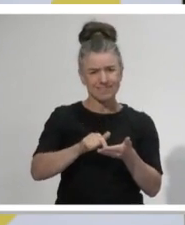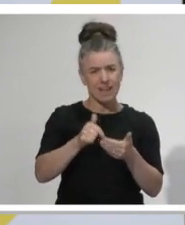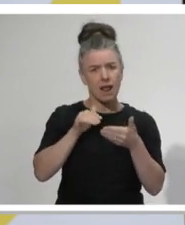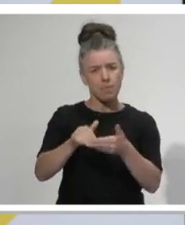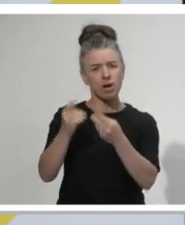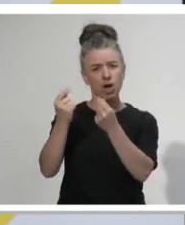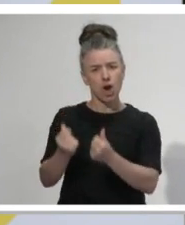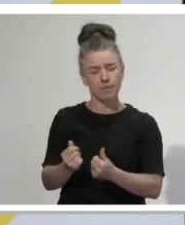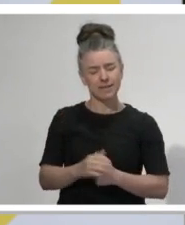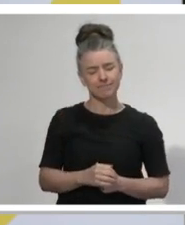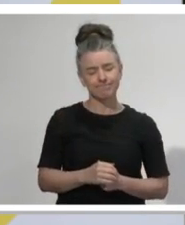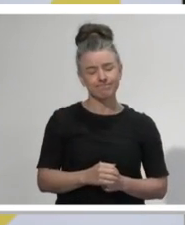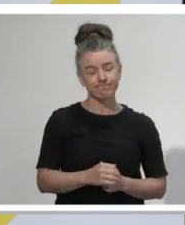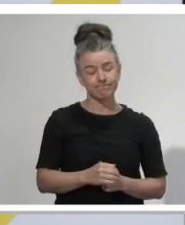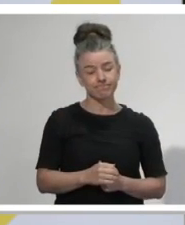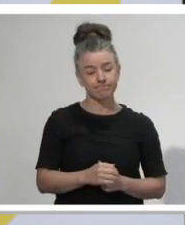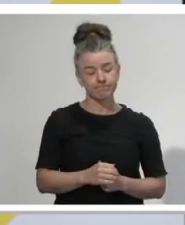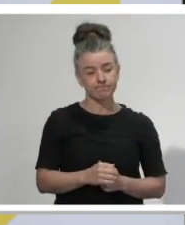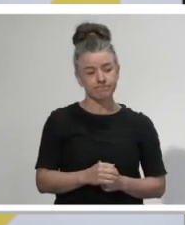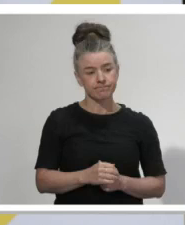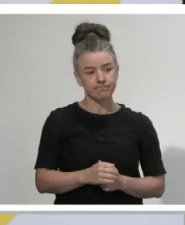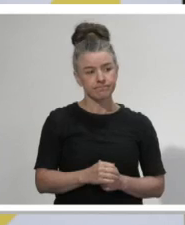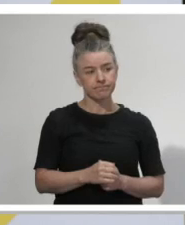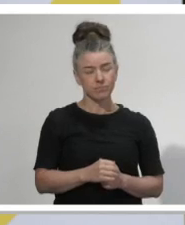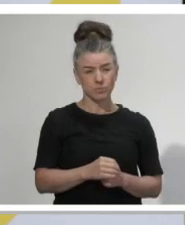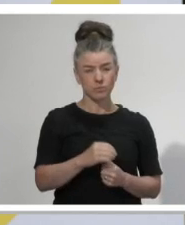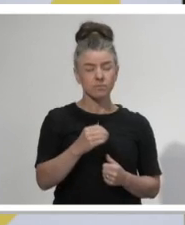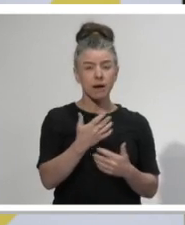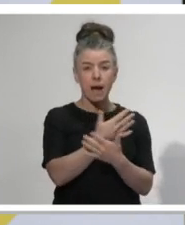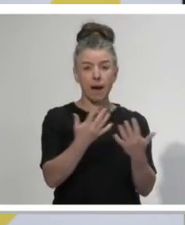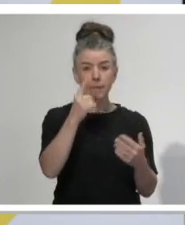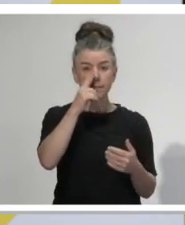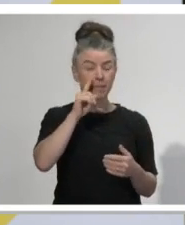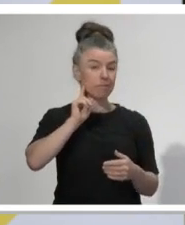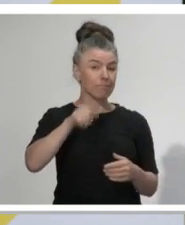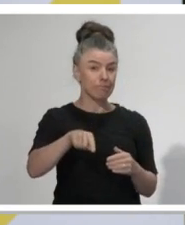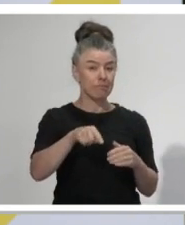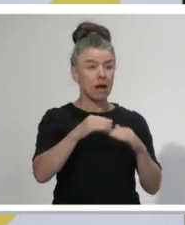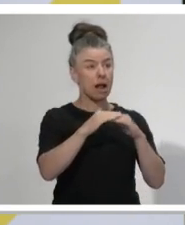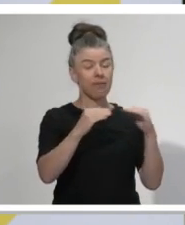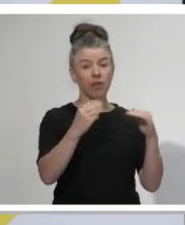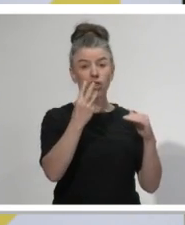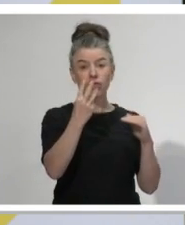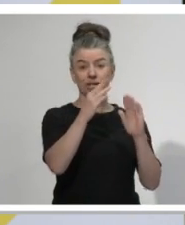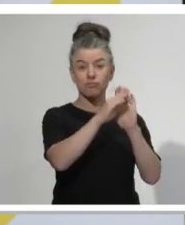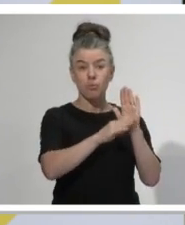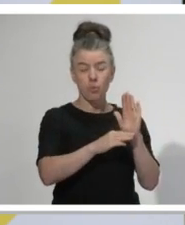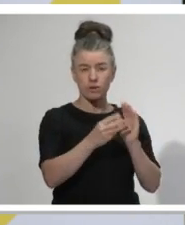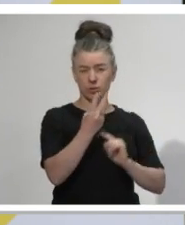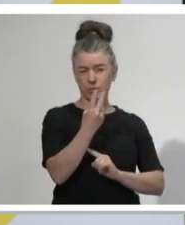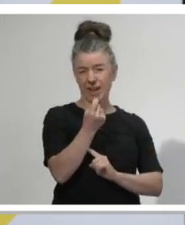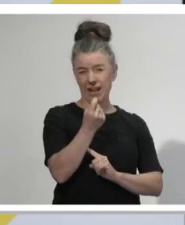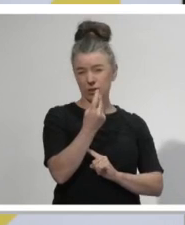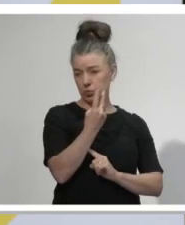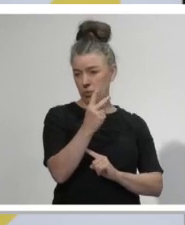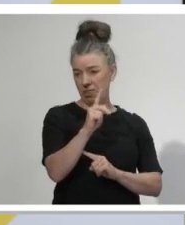can update you that there have been a total of 281 breaches of the CDM or Health Acts under Alert Level 3, and